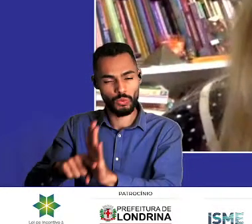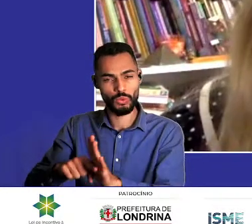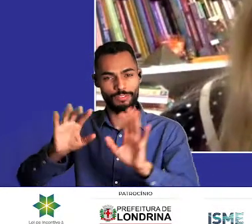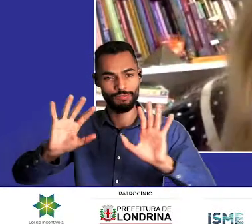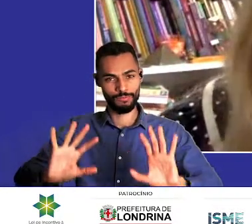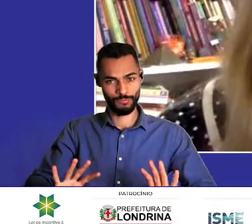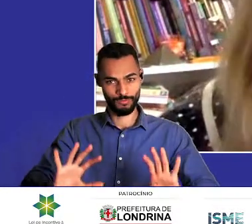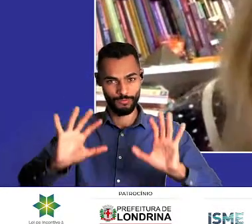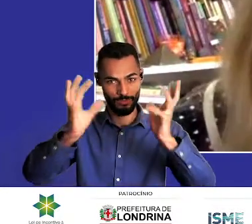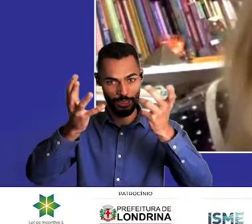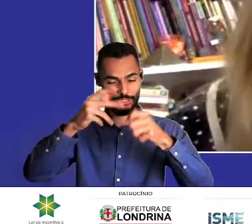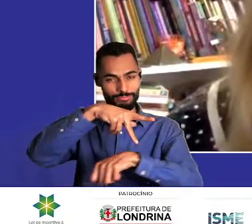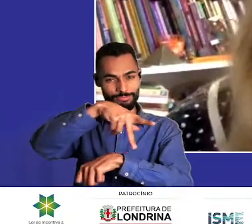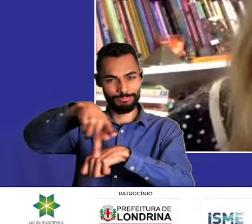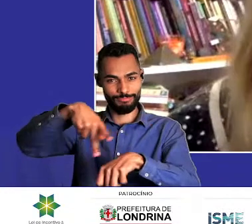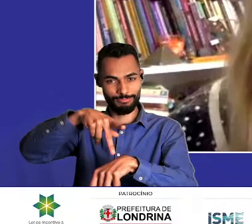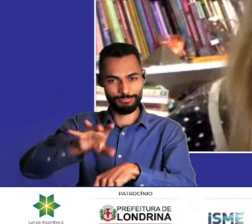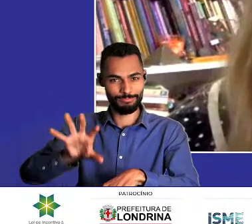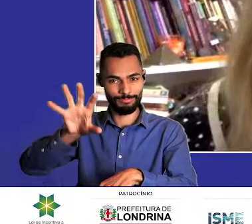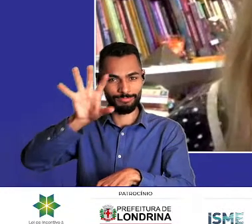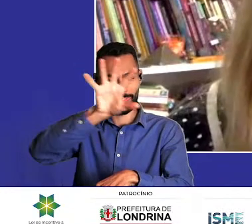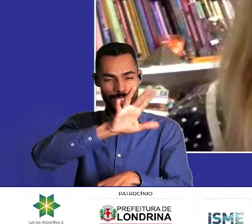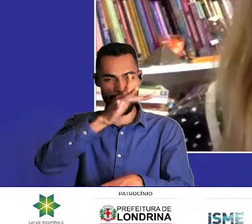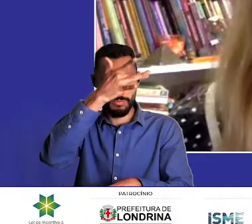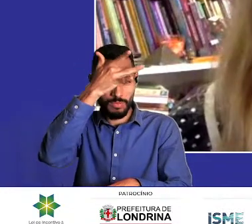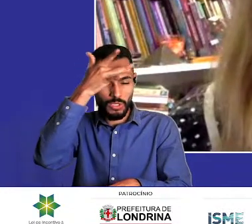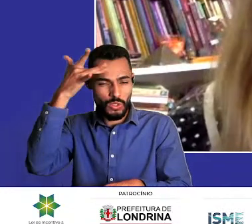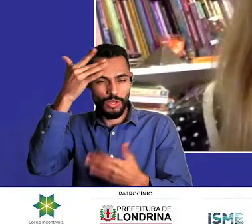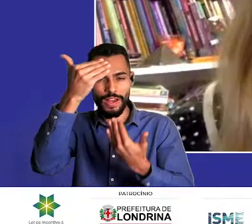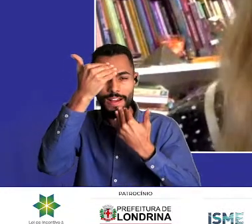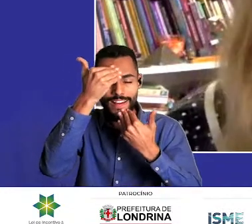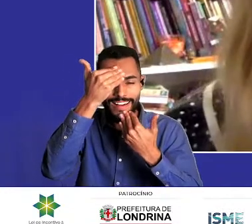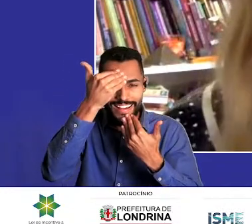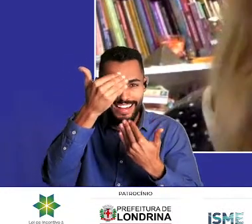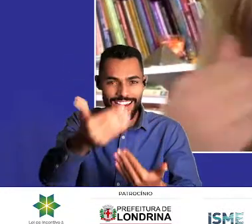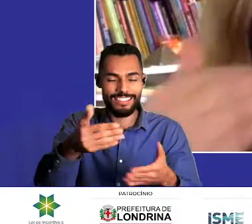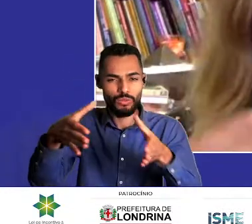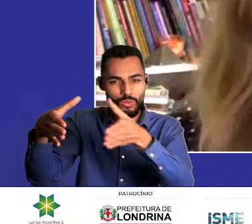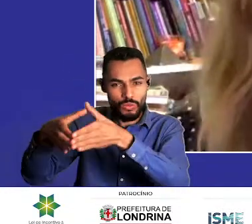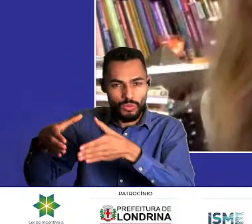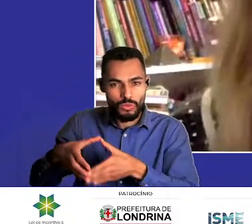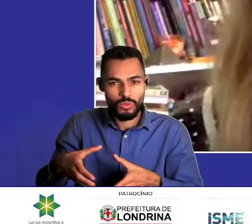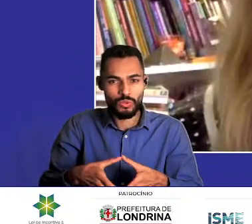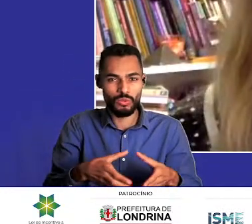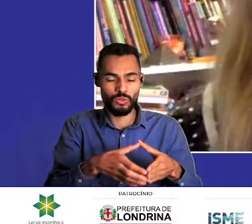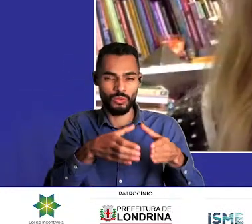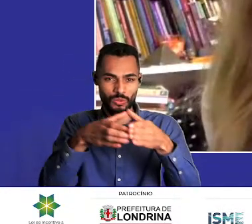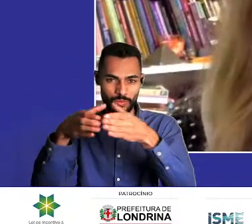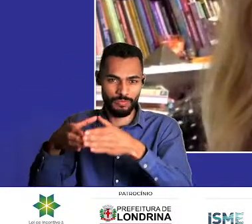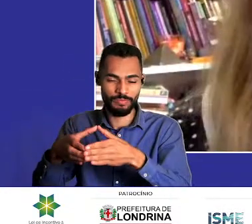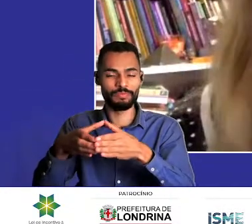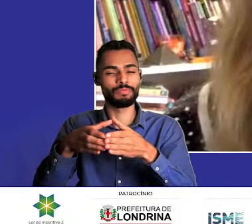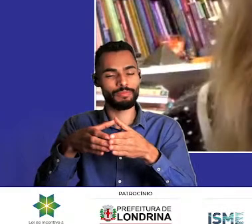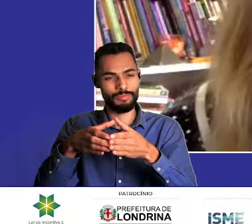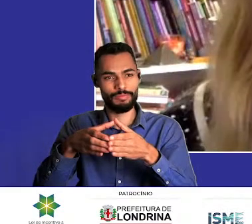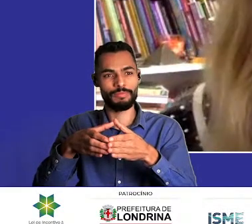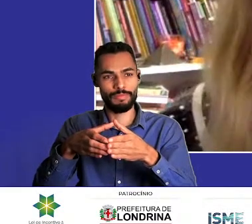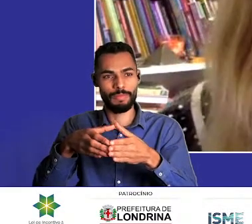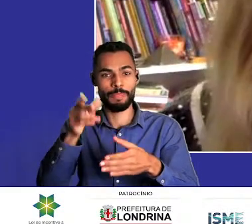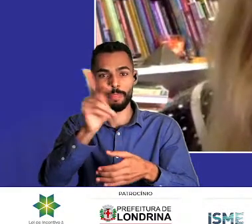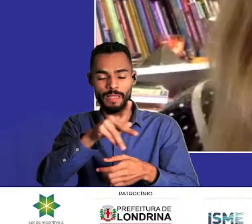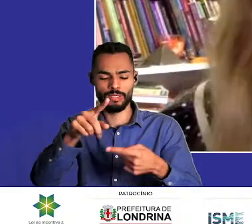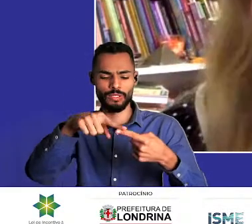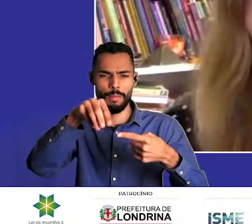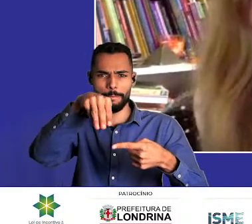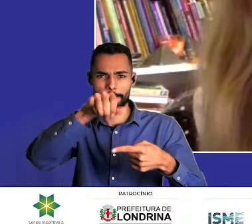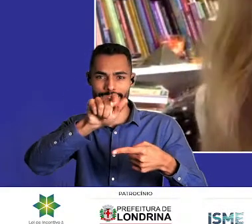me to collaborate, Professor Magali Kleber and Sandra Oberoi, my colleague of the board